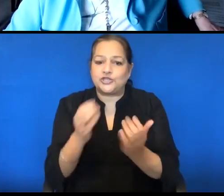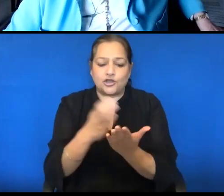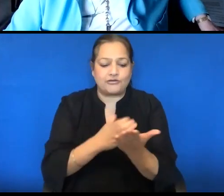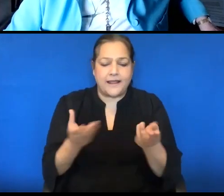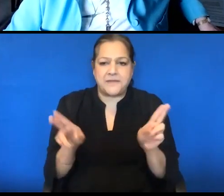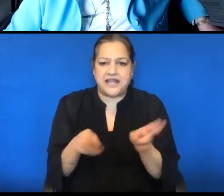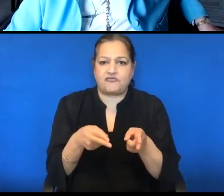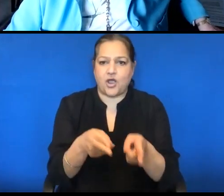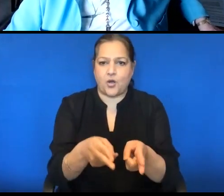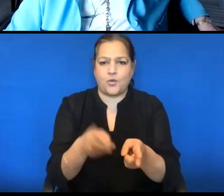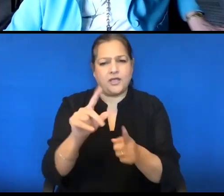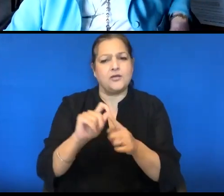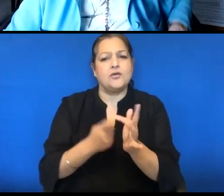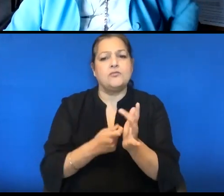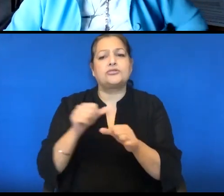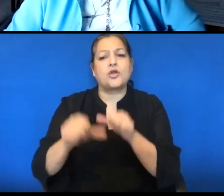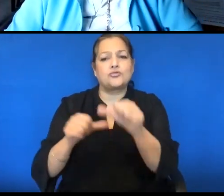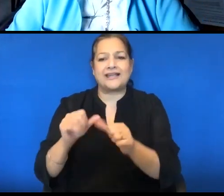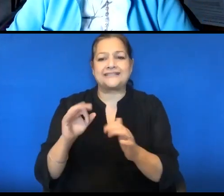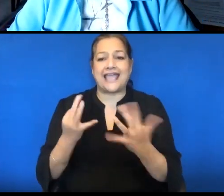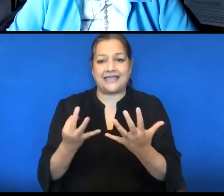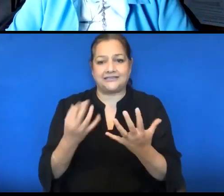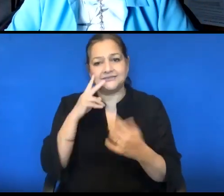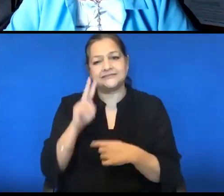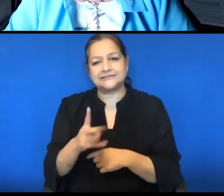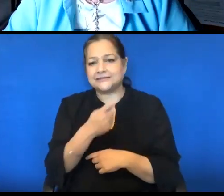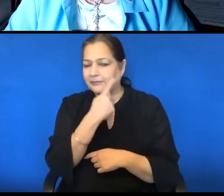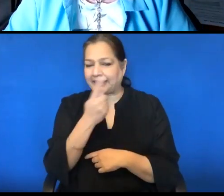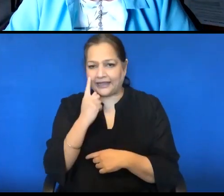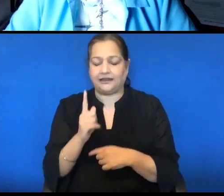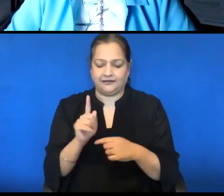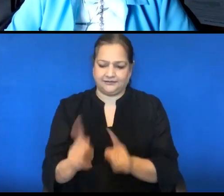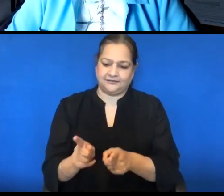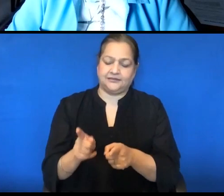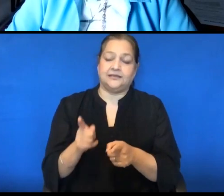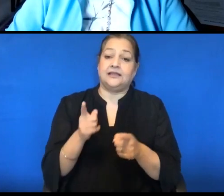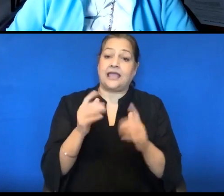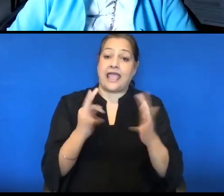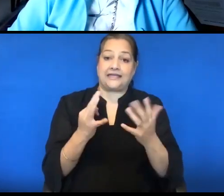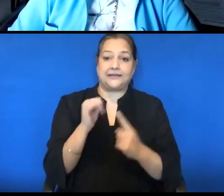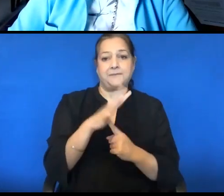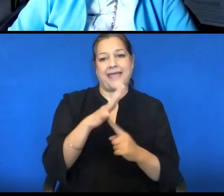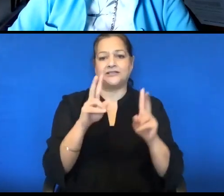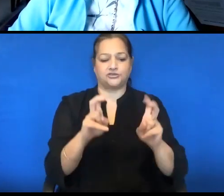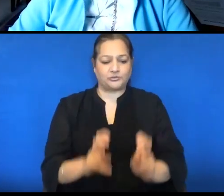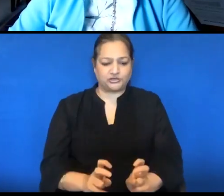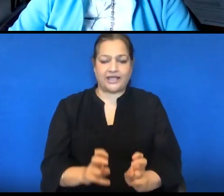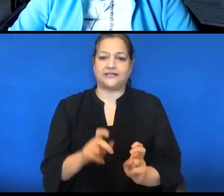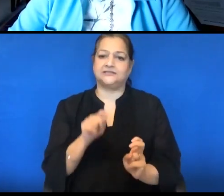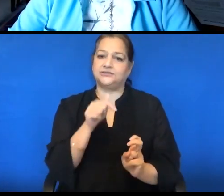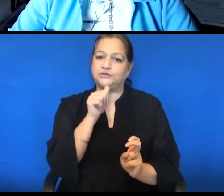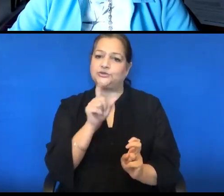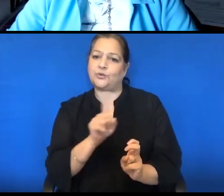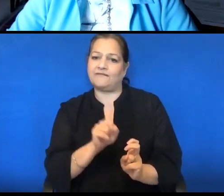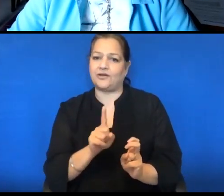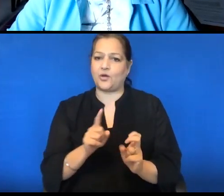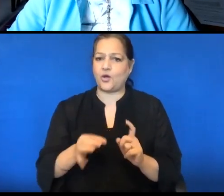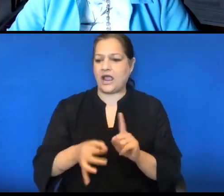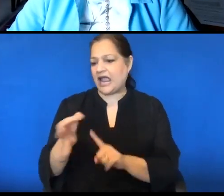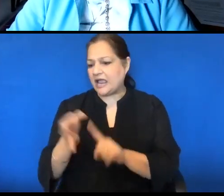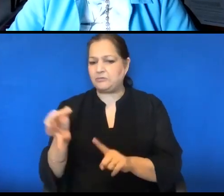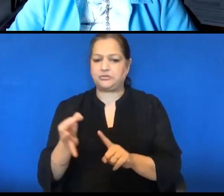Progress 8 that, and this is the eight main subjects that are looked at in order to generate improvement